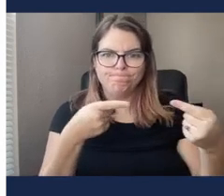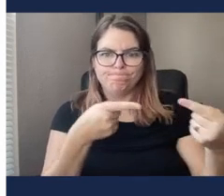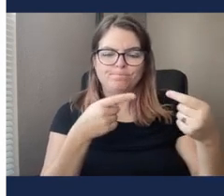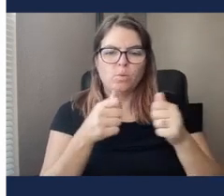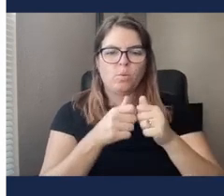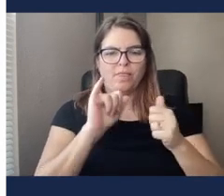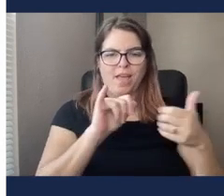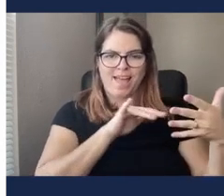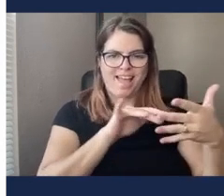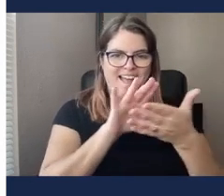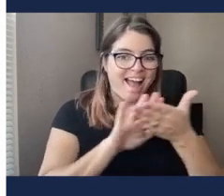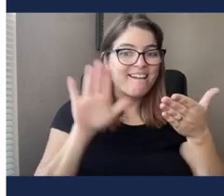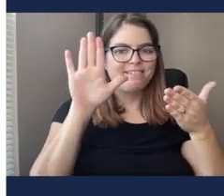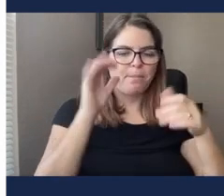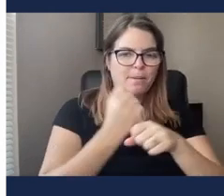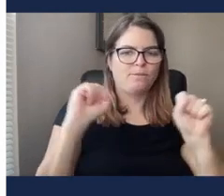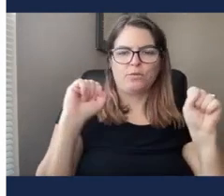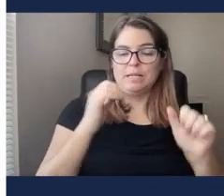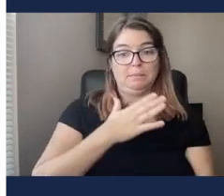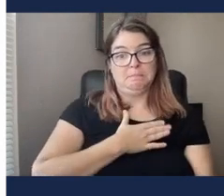so unbiased opinion.